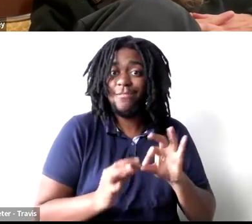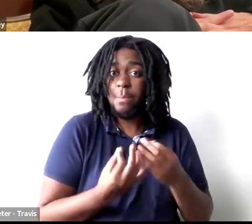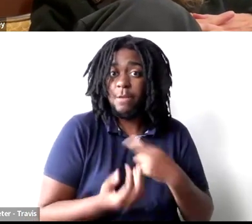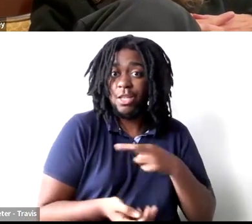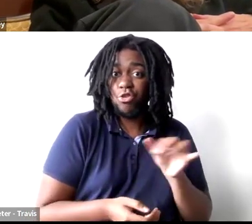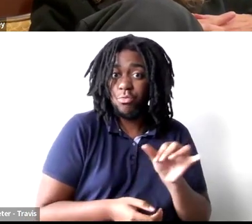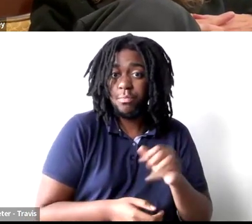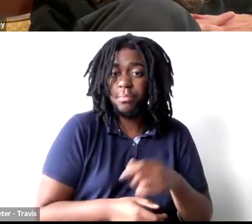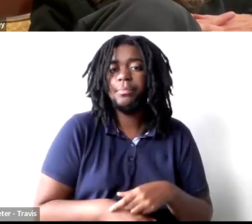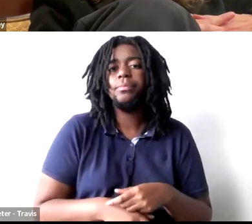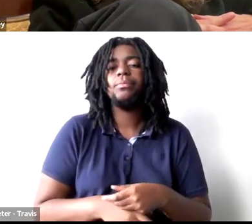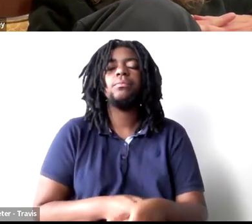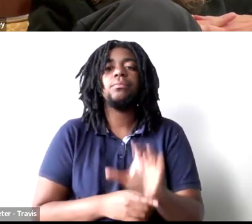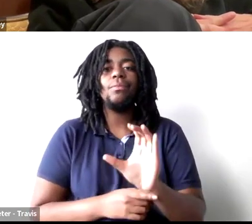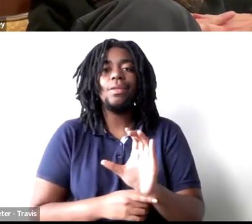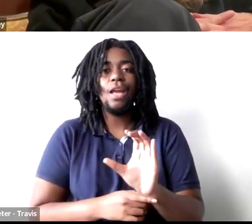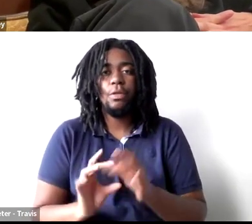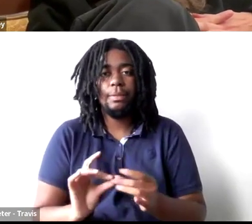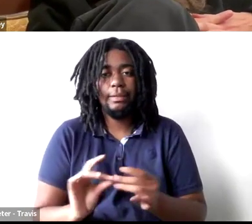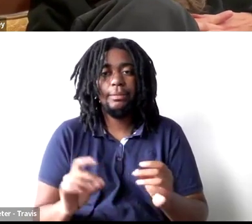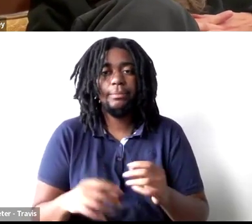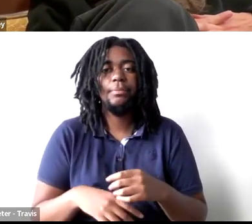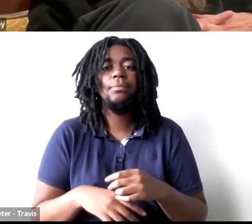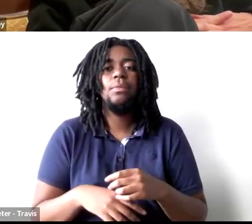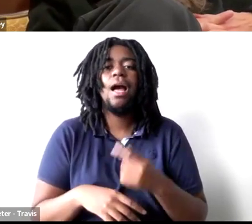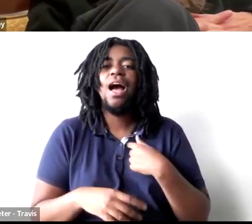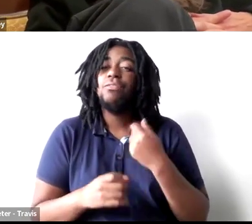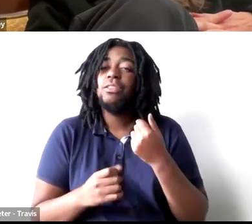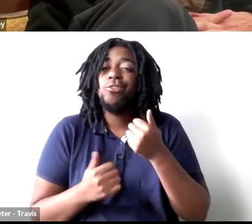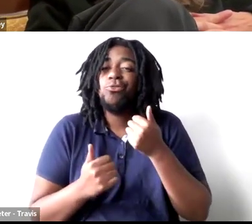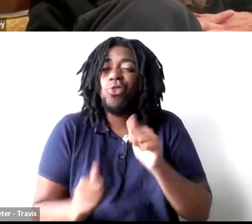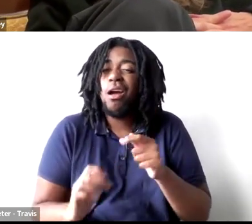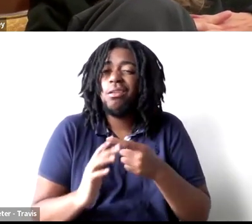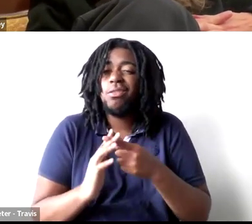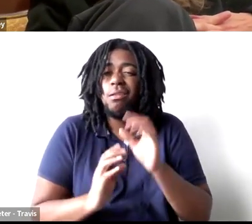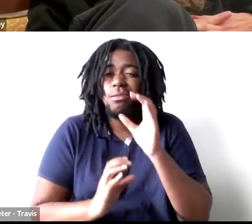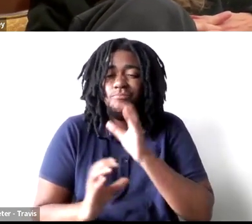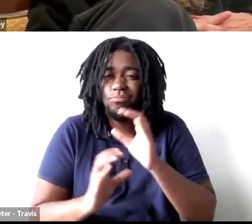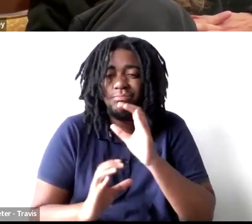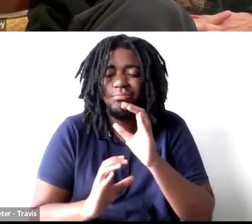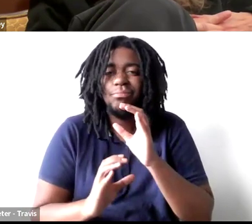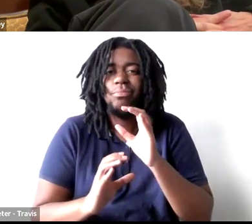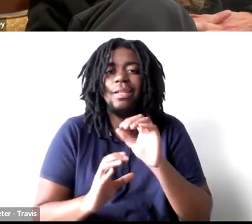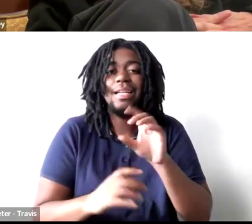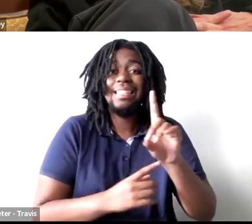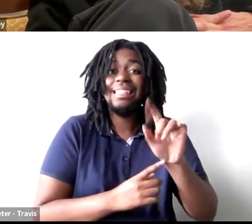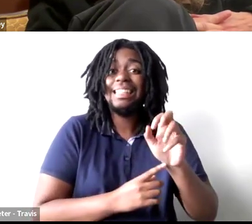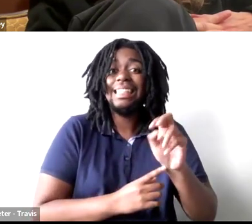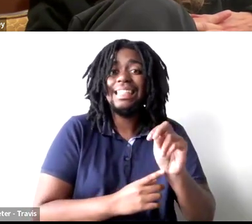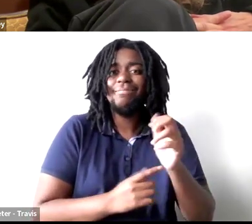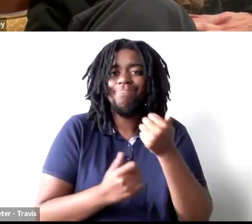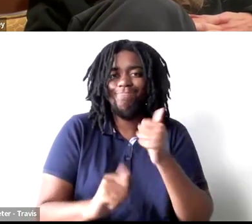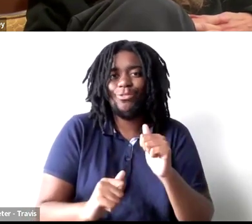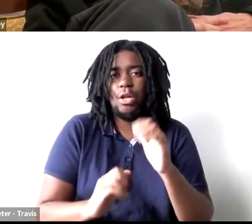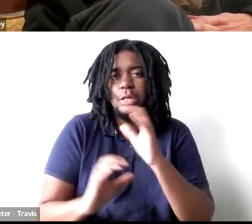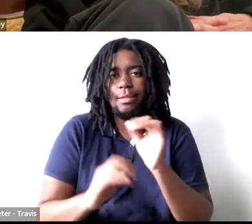and I know that Dean has certainly looked. And I will tell you, it is very hard. You would not necessarily think